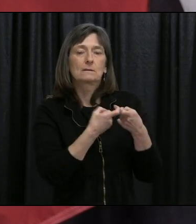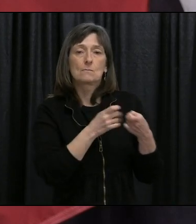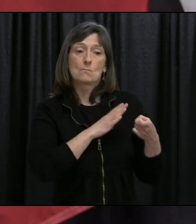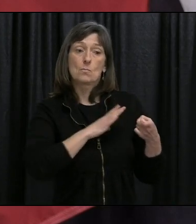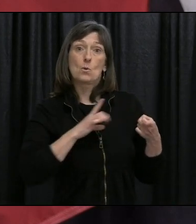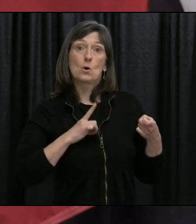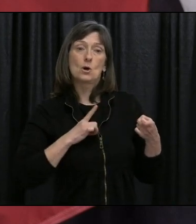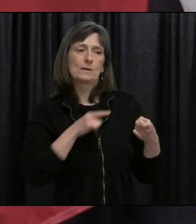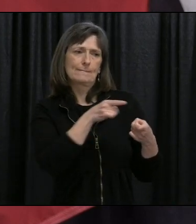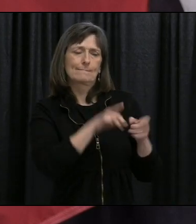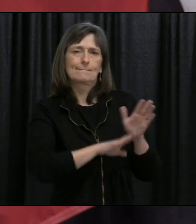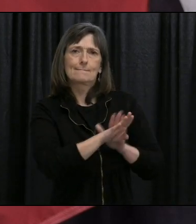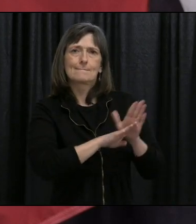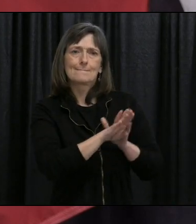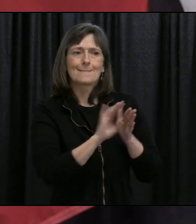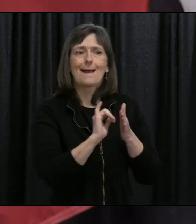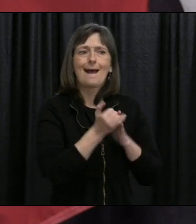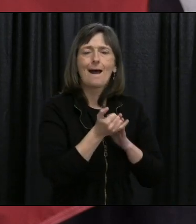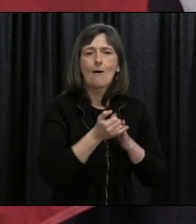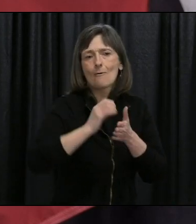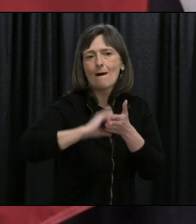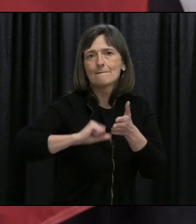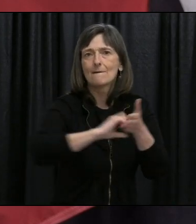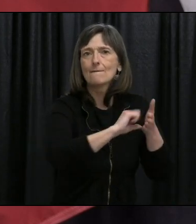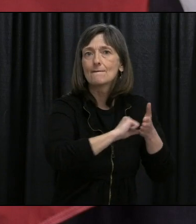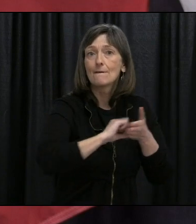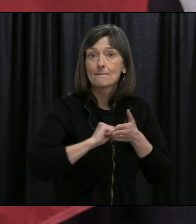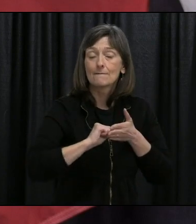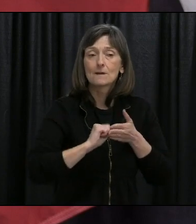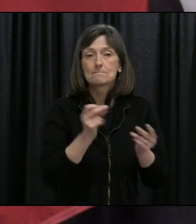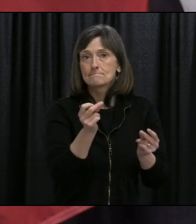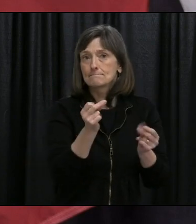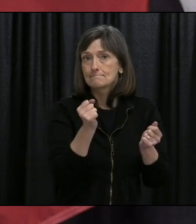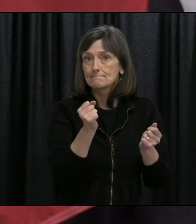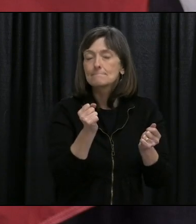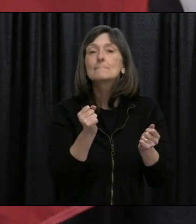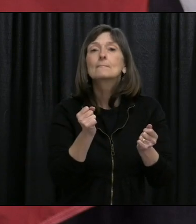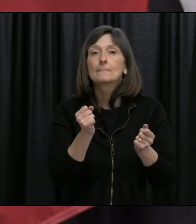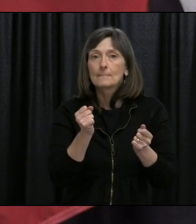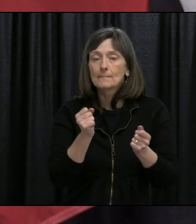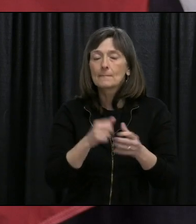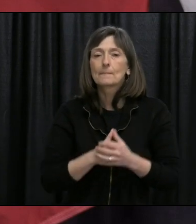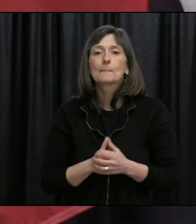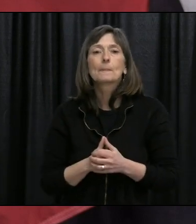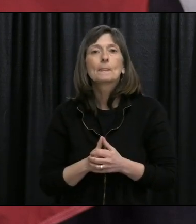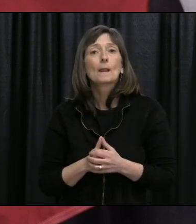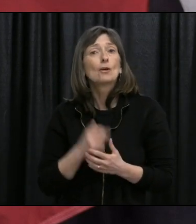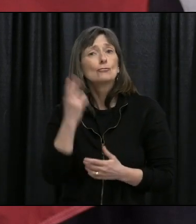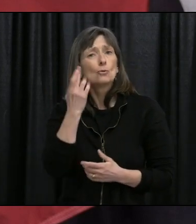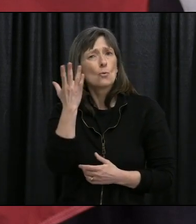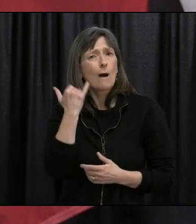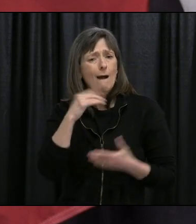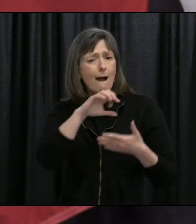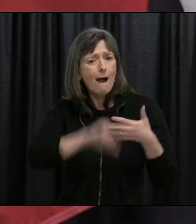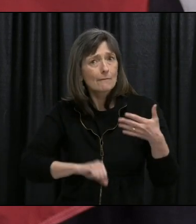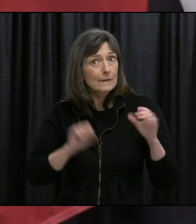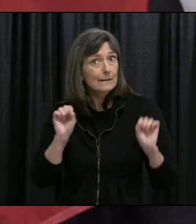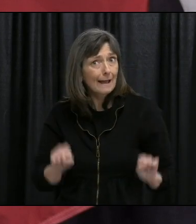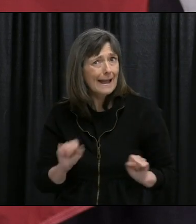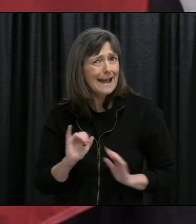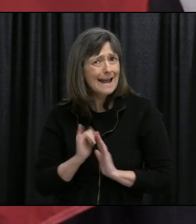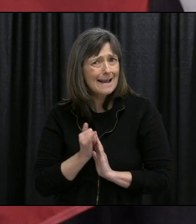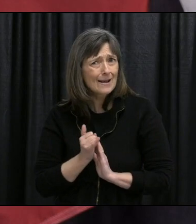for the credit, and that would be dispersed immediately and it would be done upfront. So the reason for this is so that we could